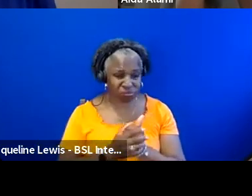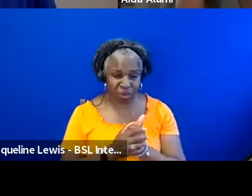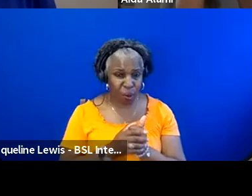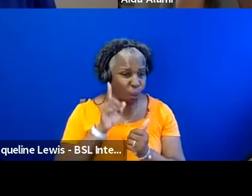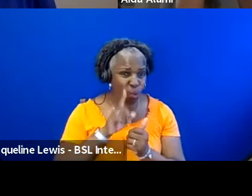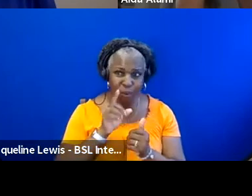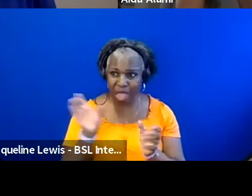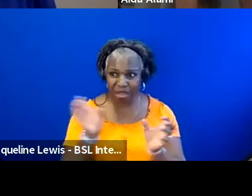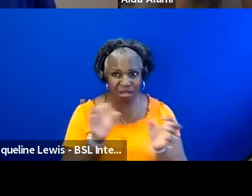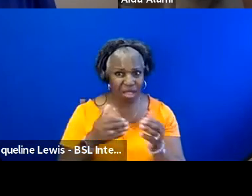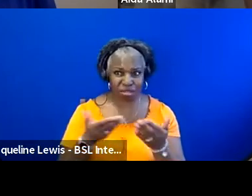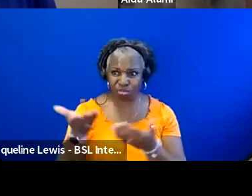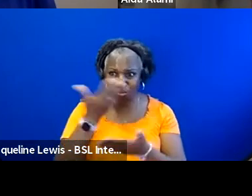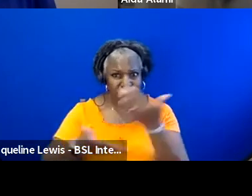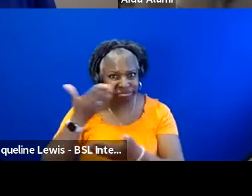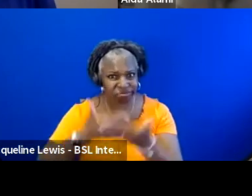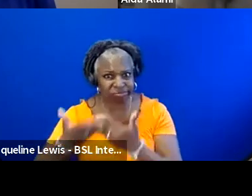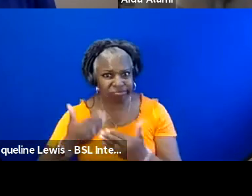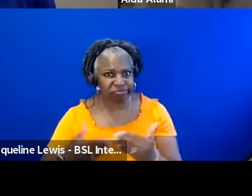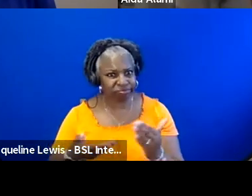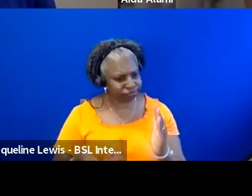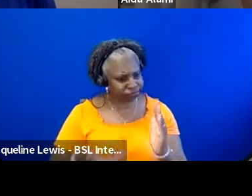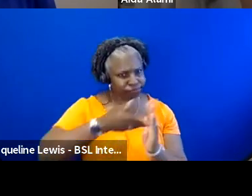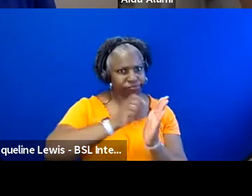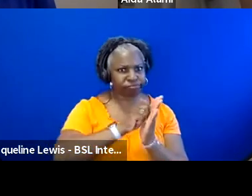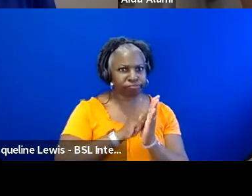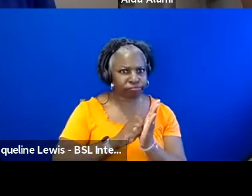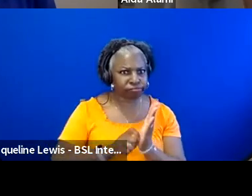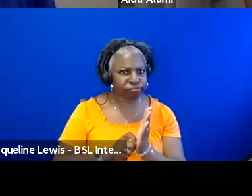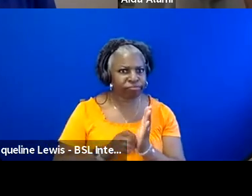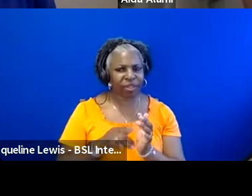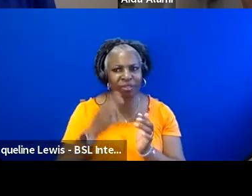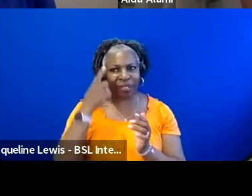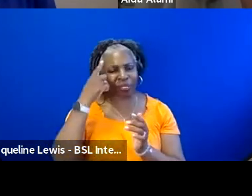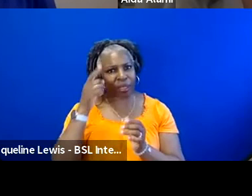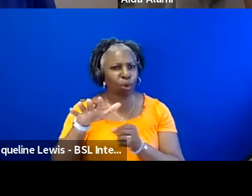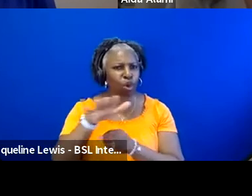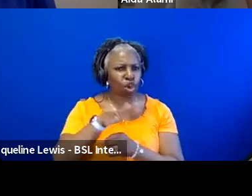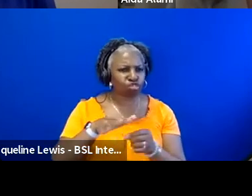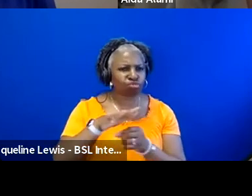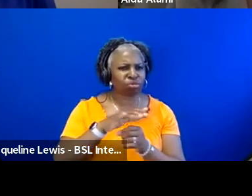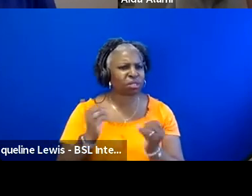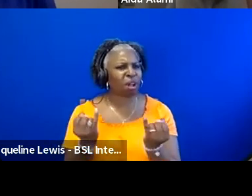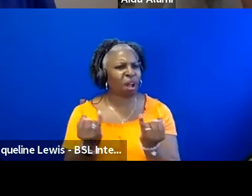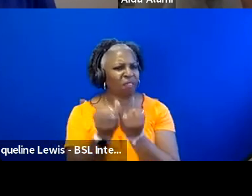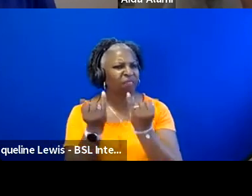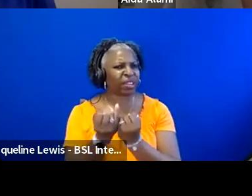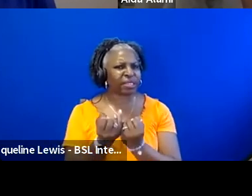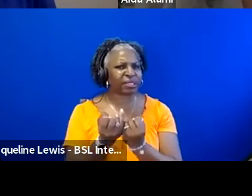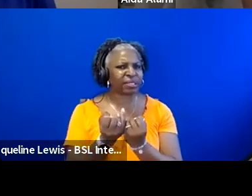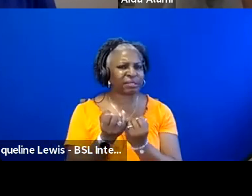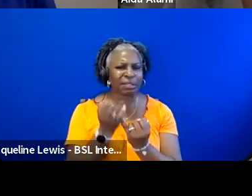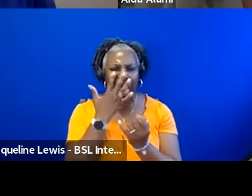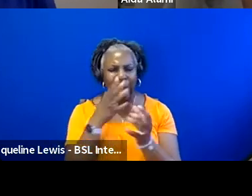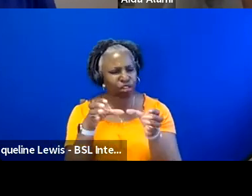like making sure that the different countries and conflicts were represented, also the different age groups,